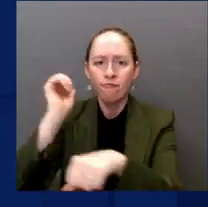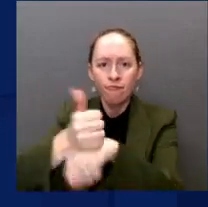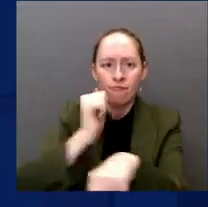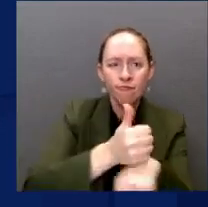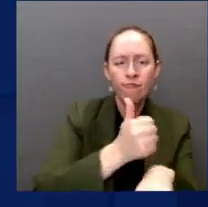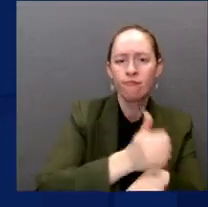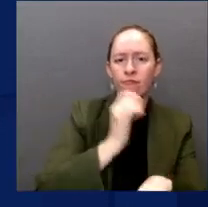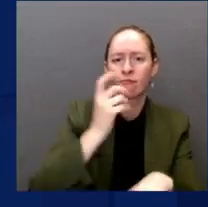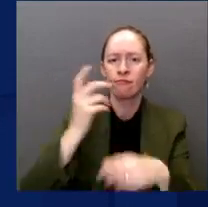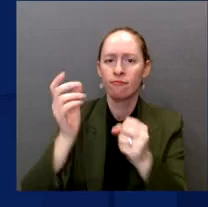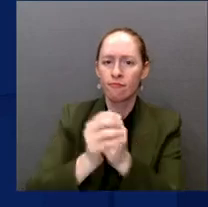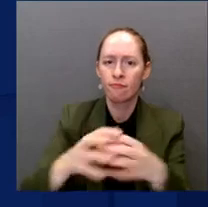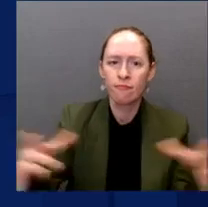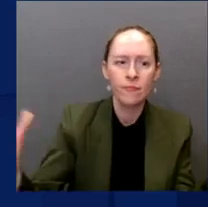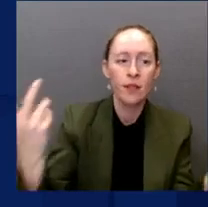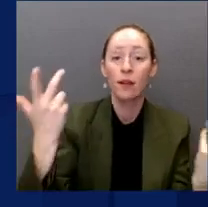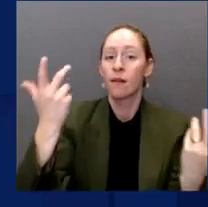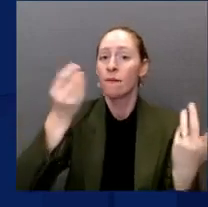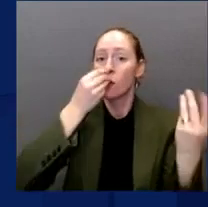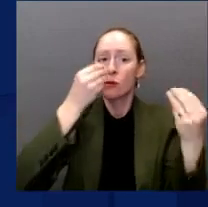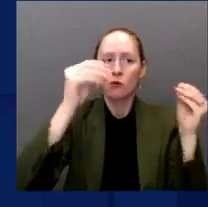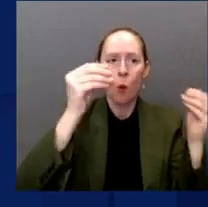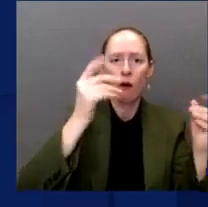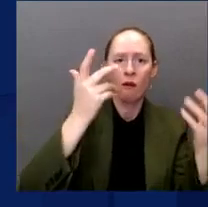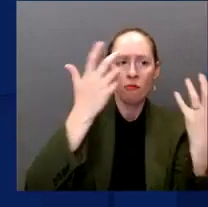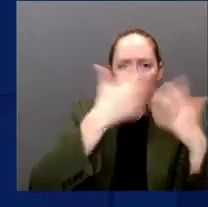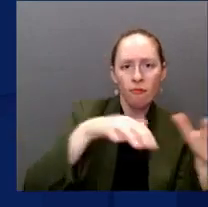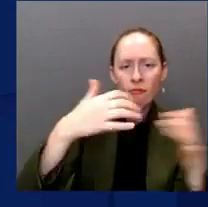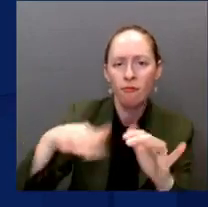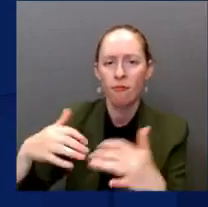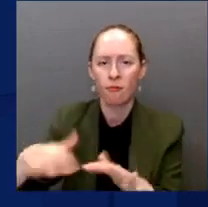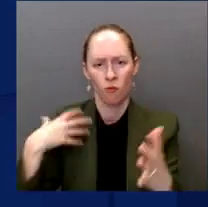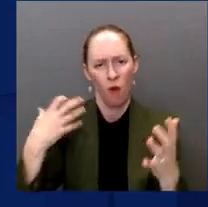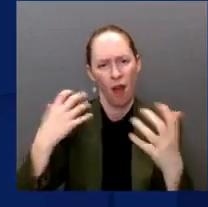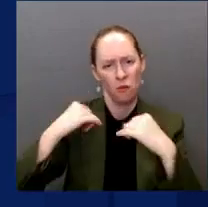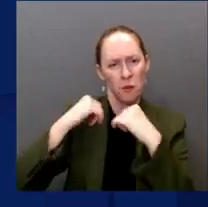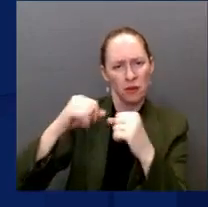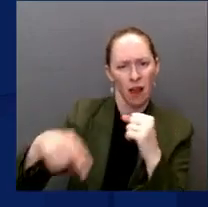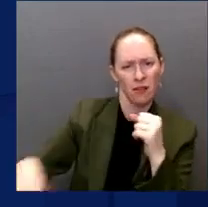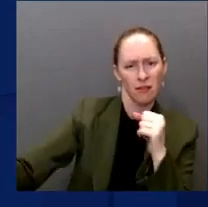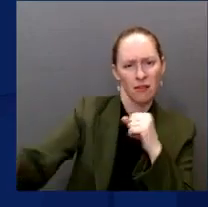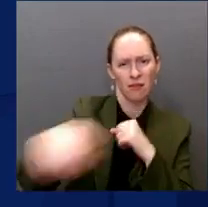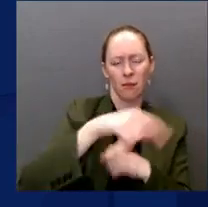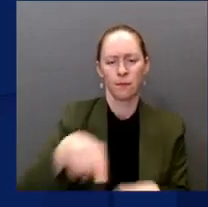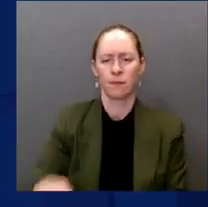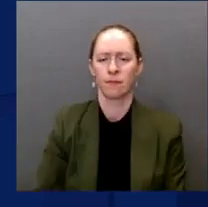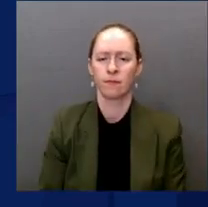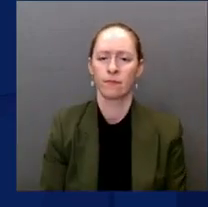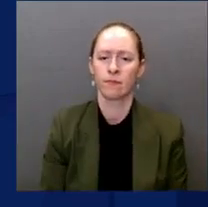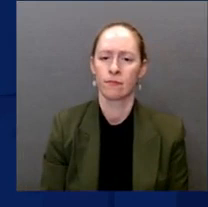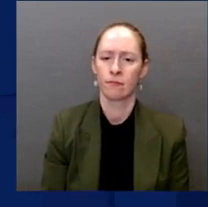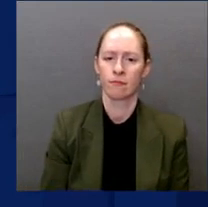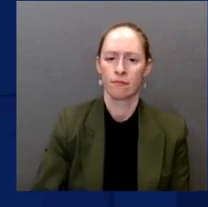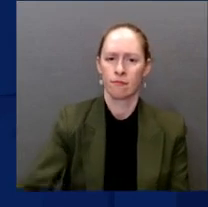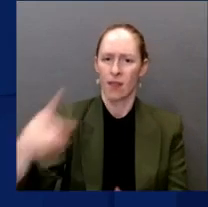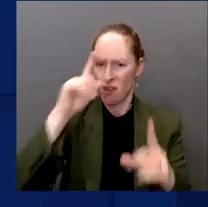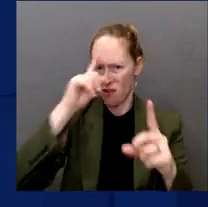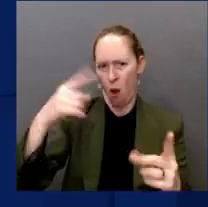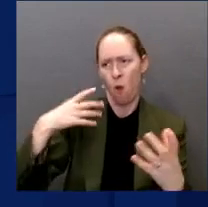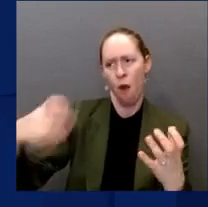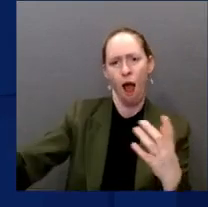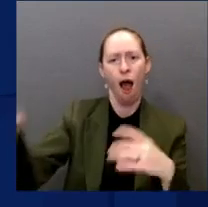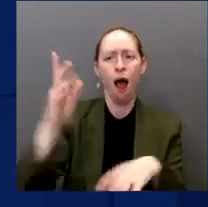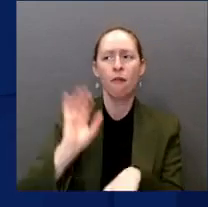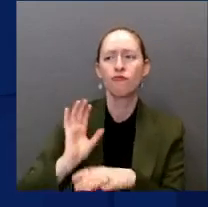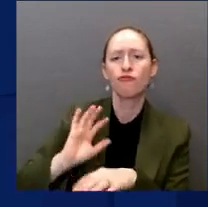and so they too can afford to feed their families. Look, folks, my strategy would also make permanent an American